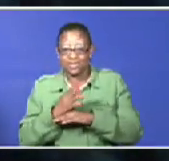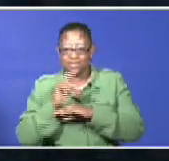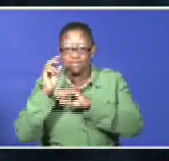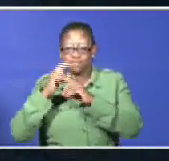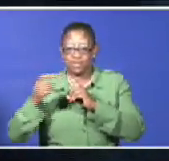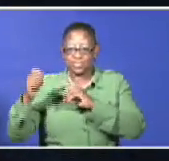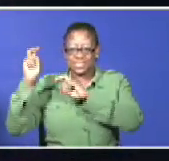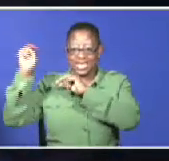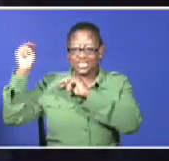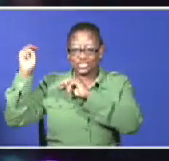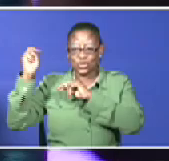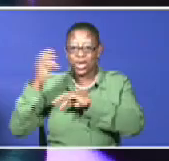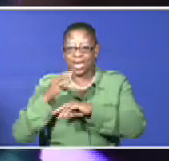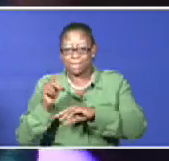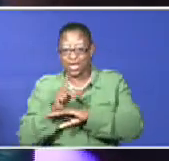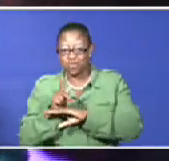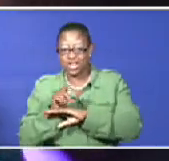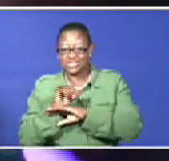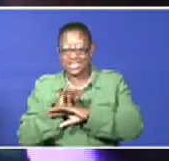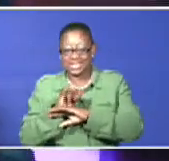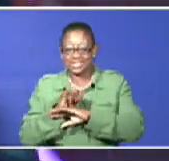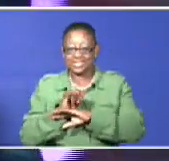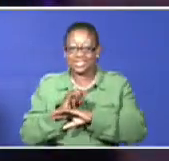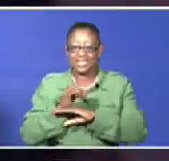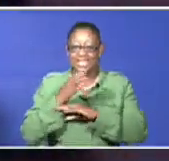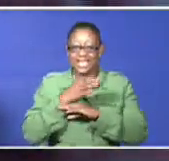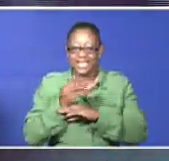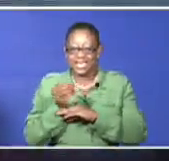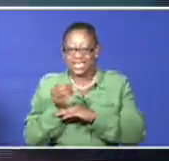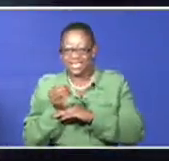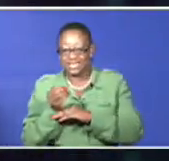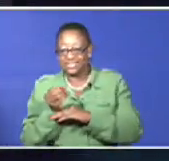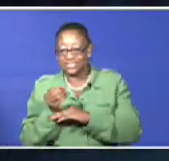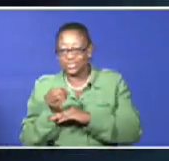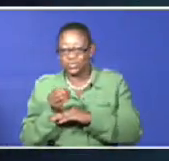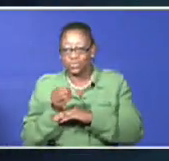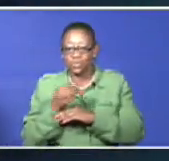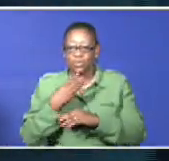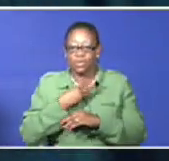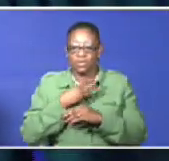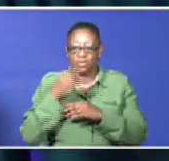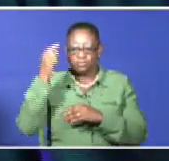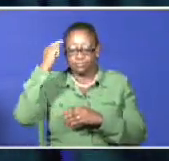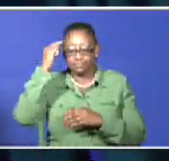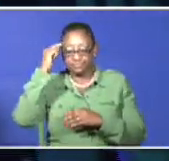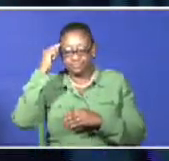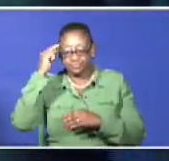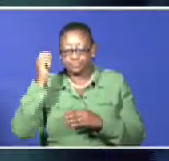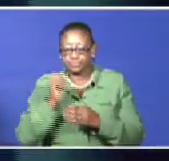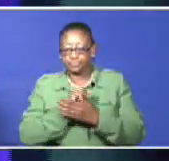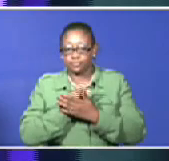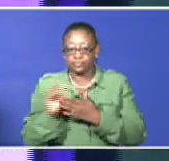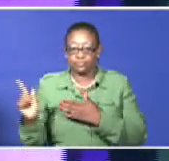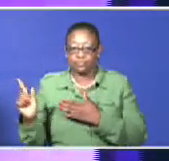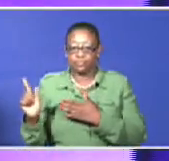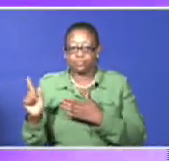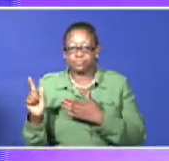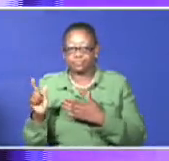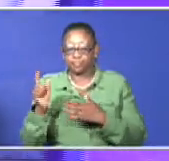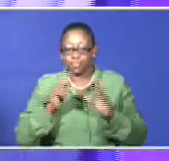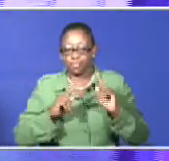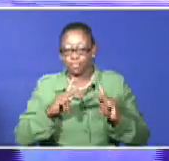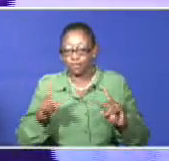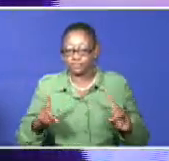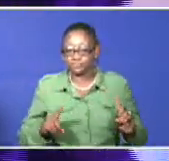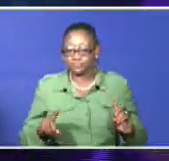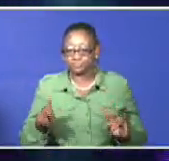Island. We have a new campaign called Flyaway that we think will only increase our numbers. The average